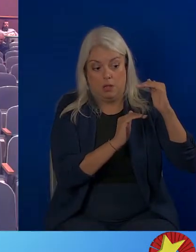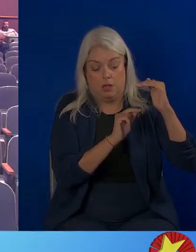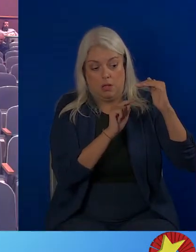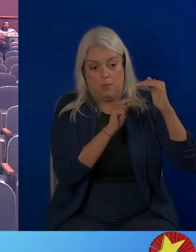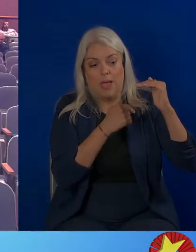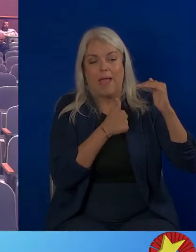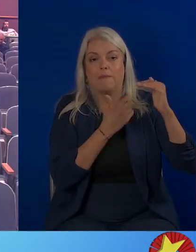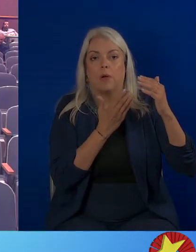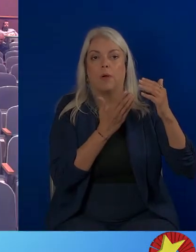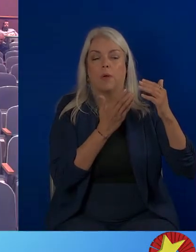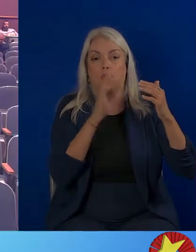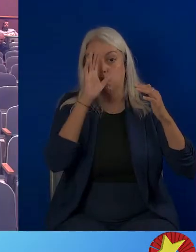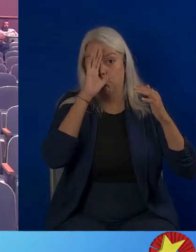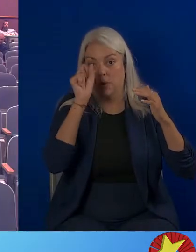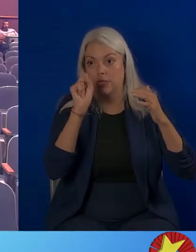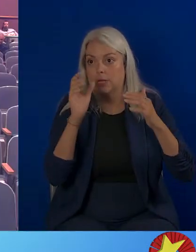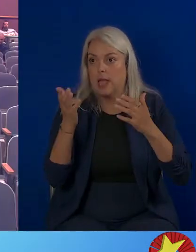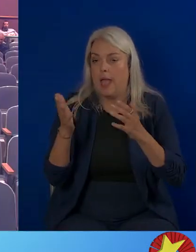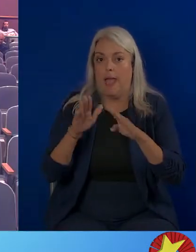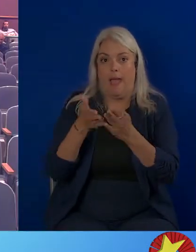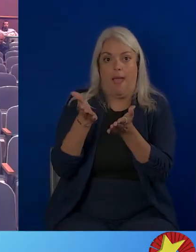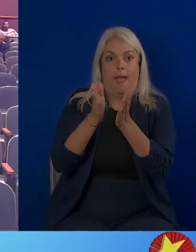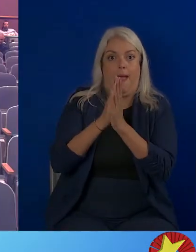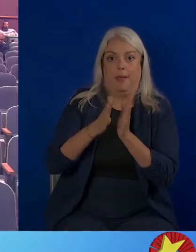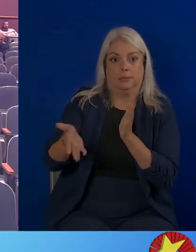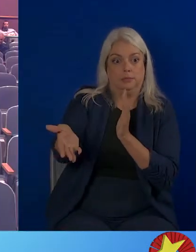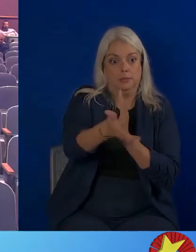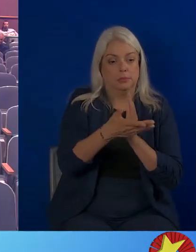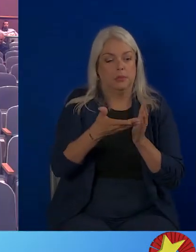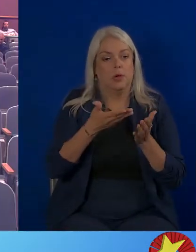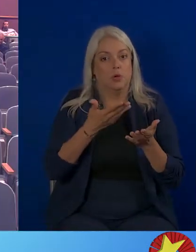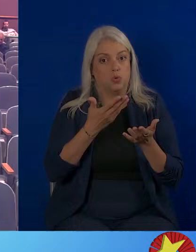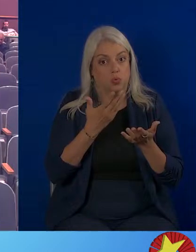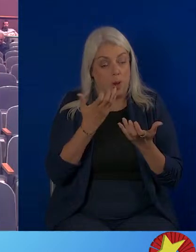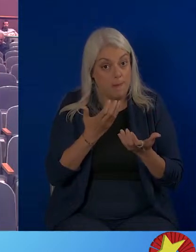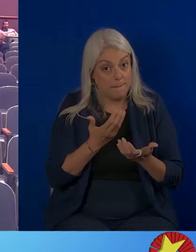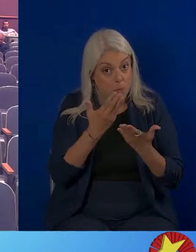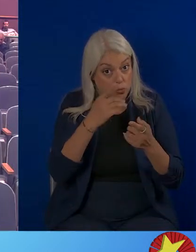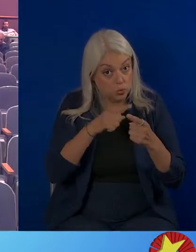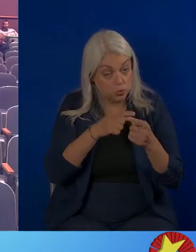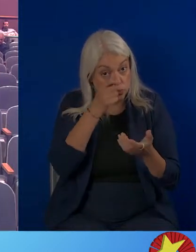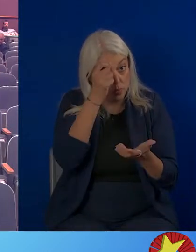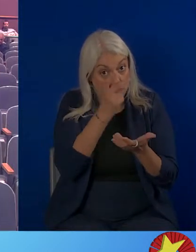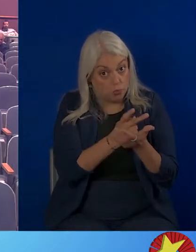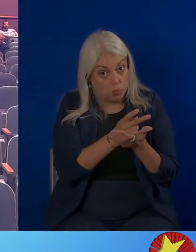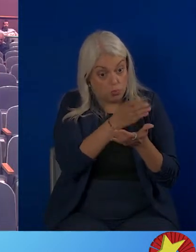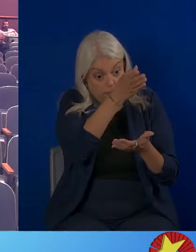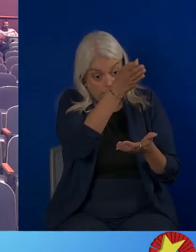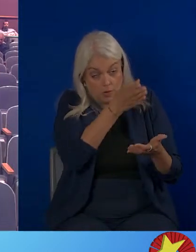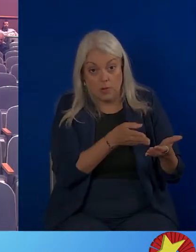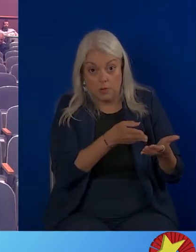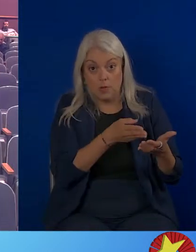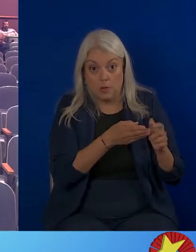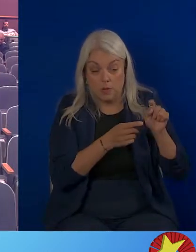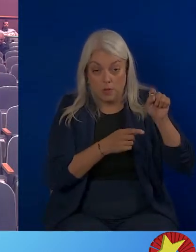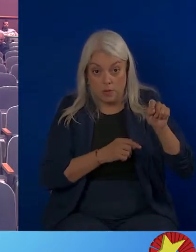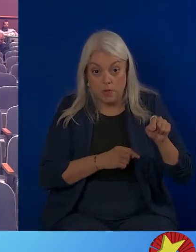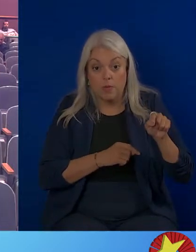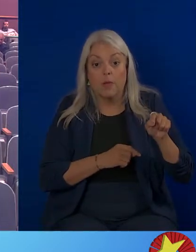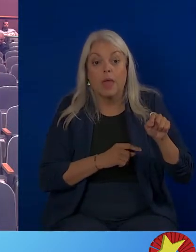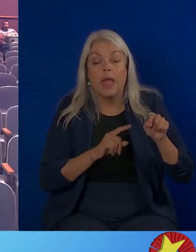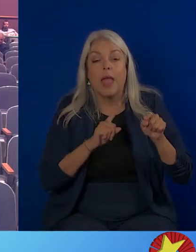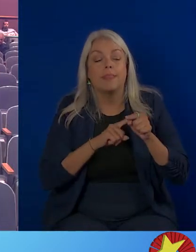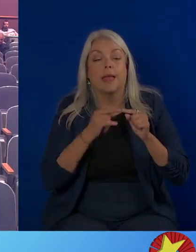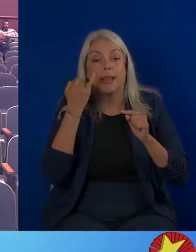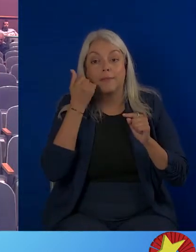or the president may call for a motion to approve the items listed in the consent agenda. And at that point, if